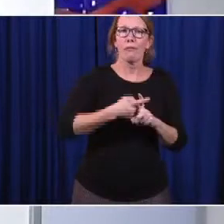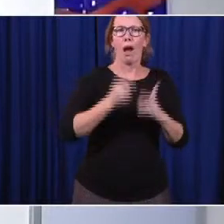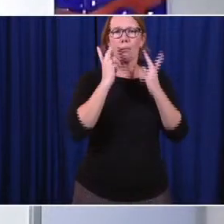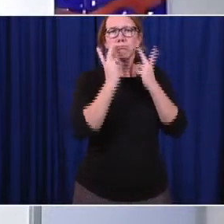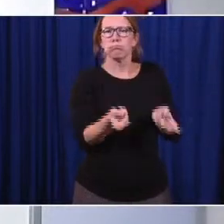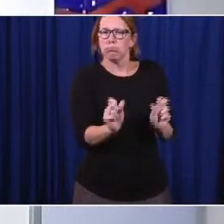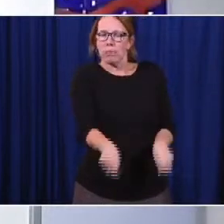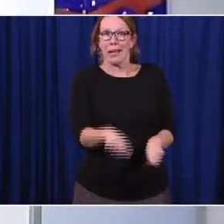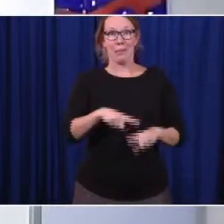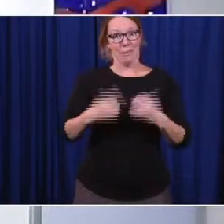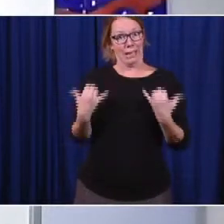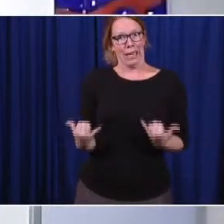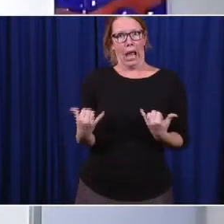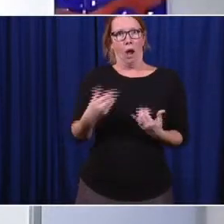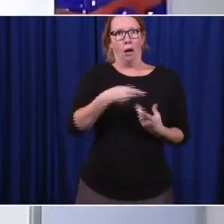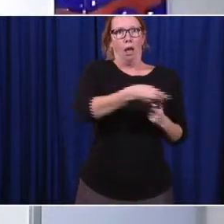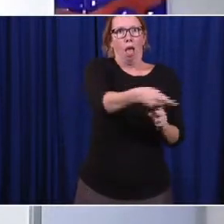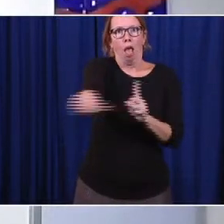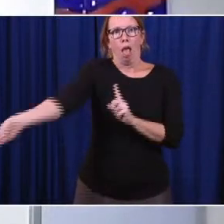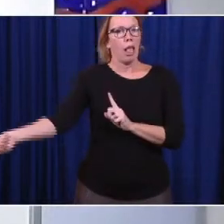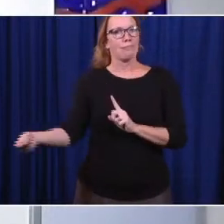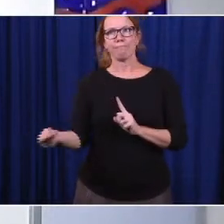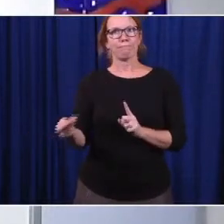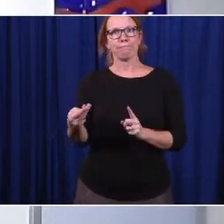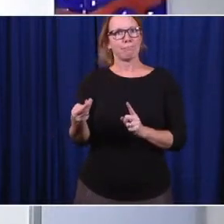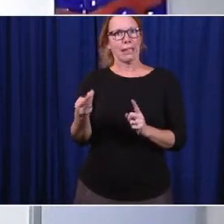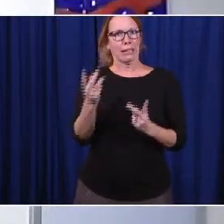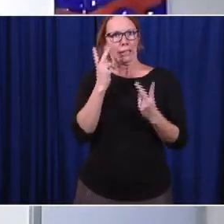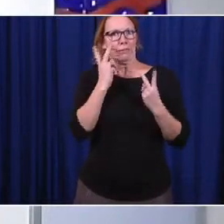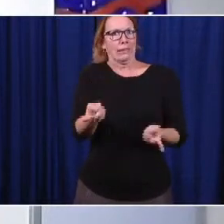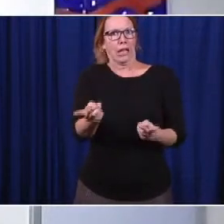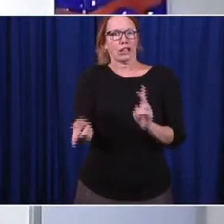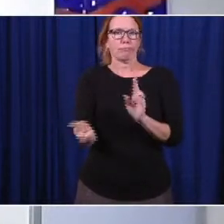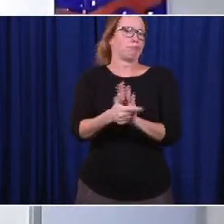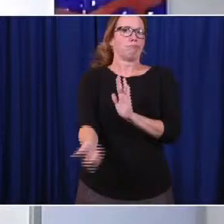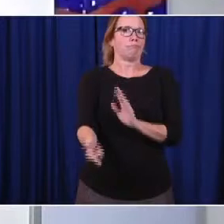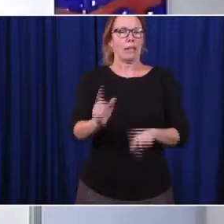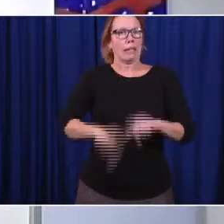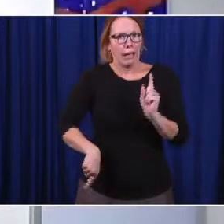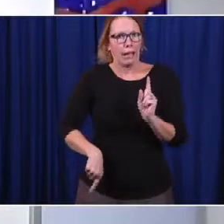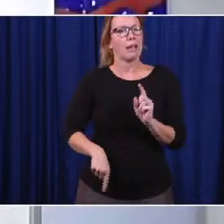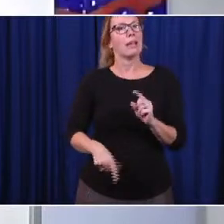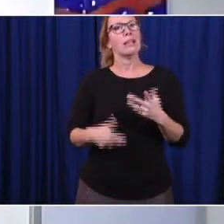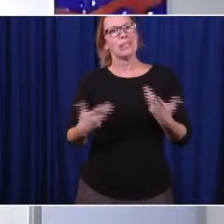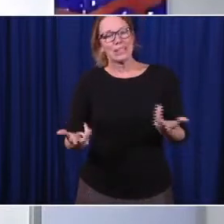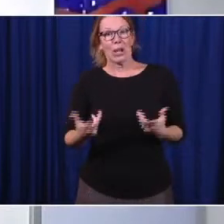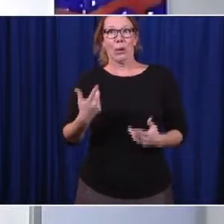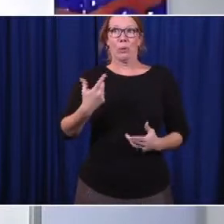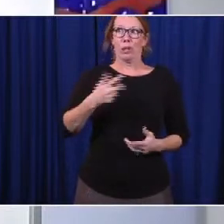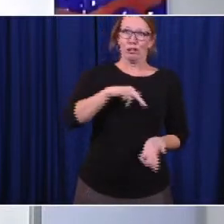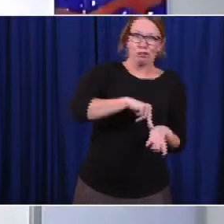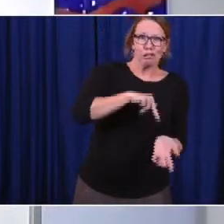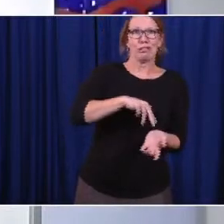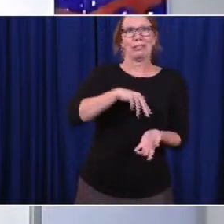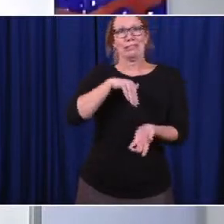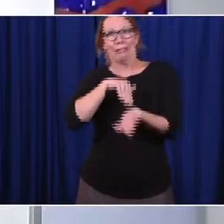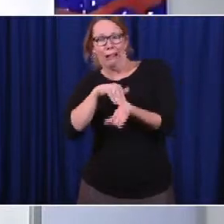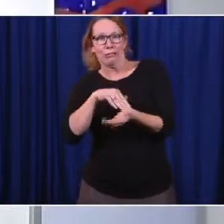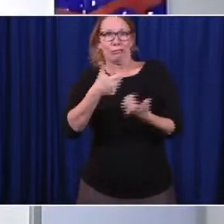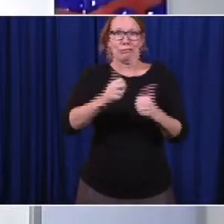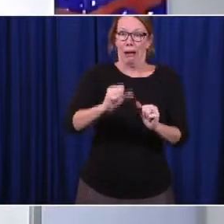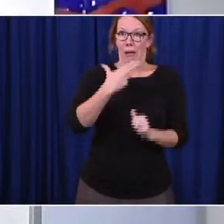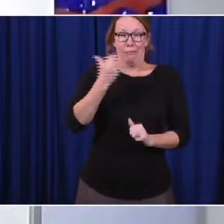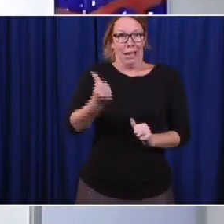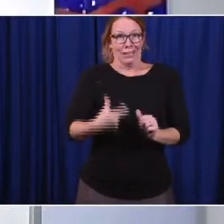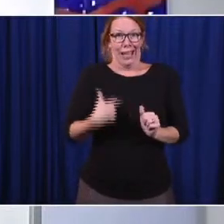virus, there's no visitation. So, the caregivers do their best to go in with an iPad with the patients,